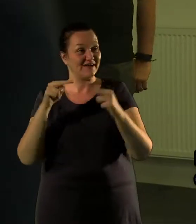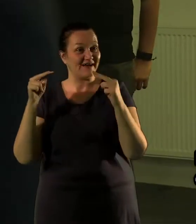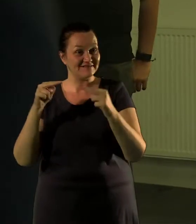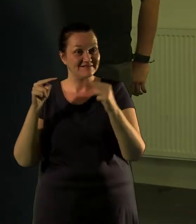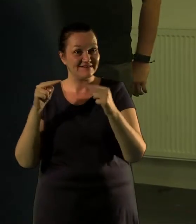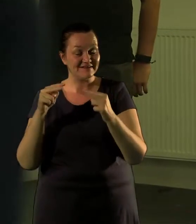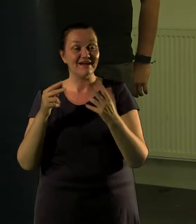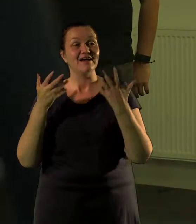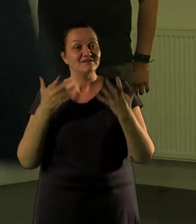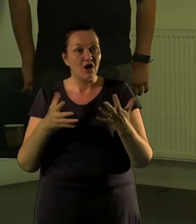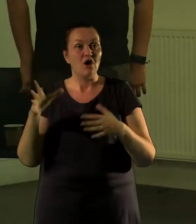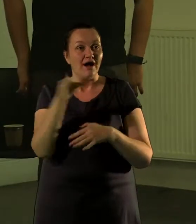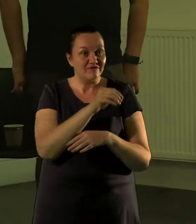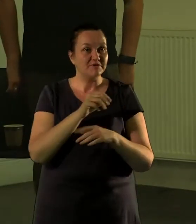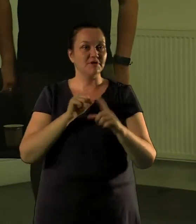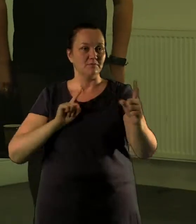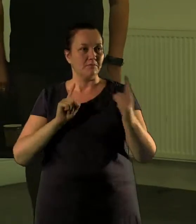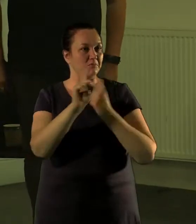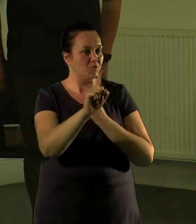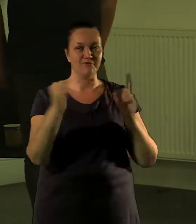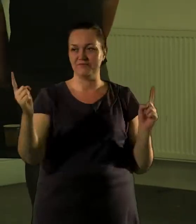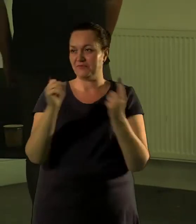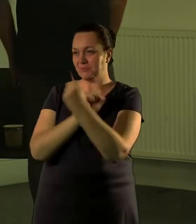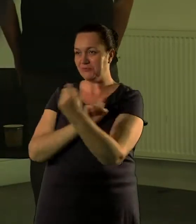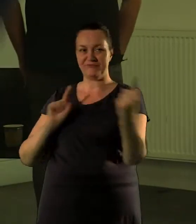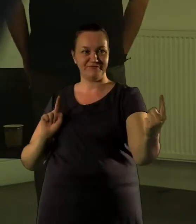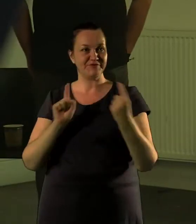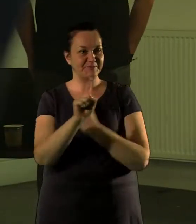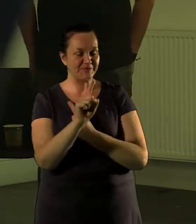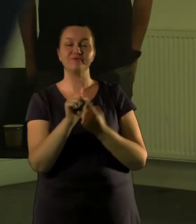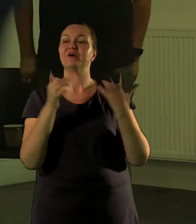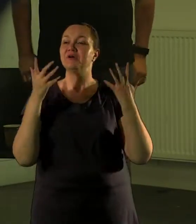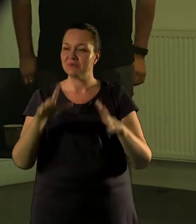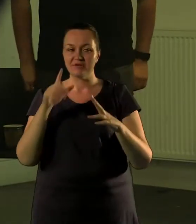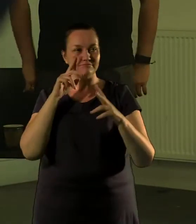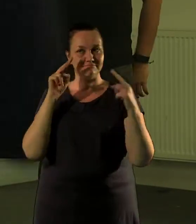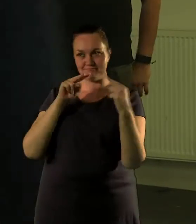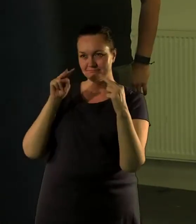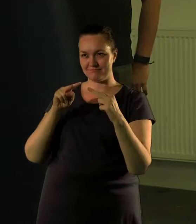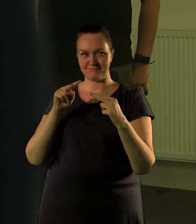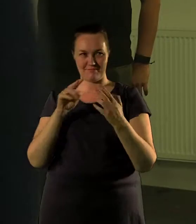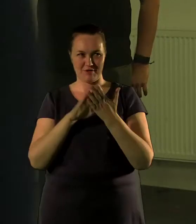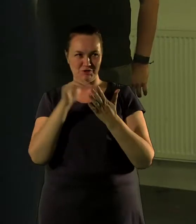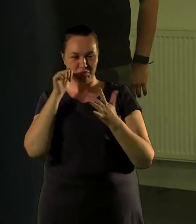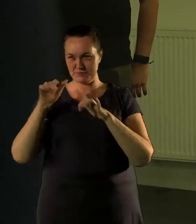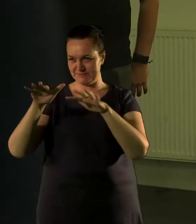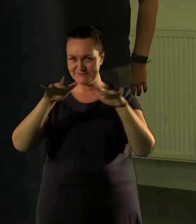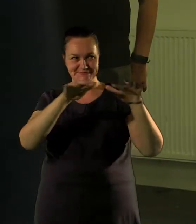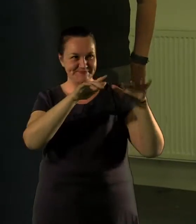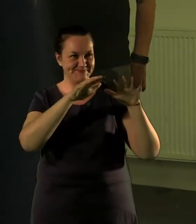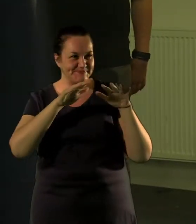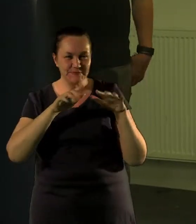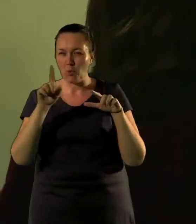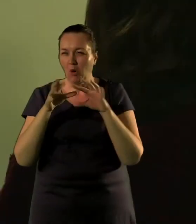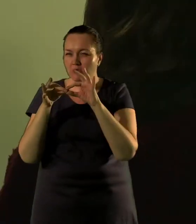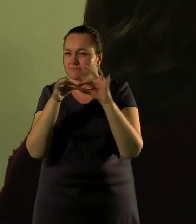bit. We have all sort of had eye contact. We have all experienced who is in the room and what's the dynamic of this